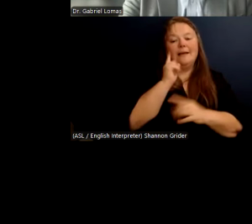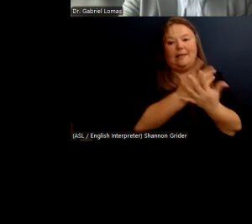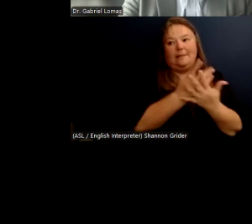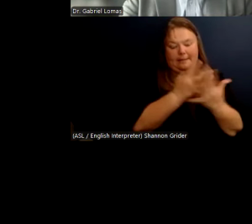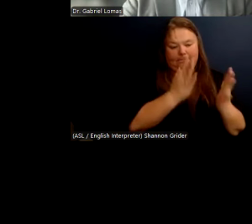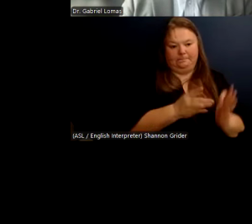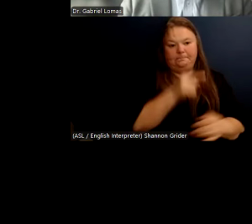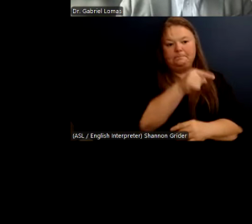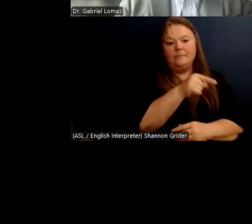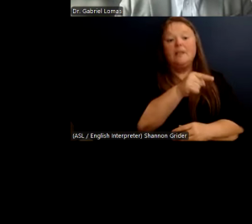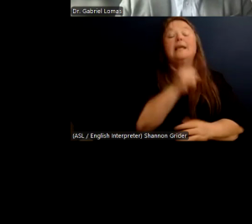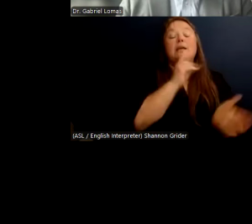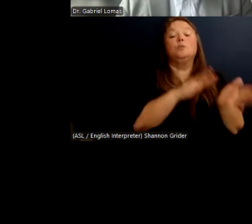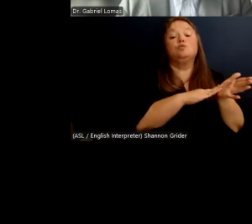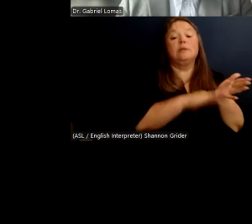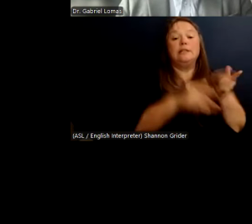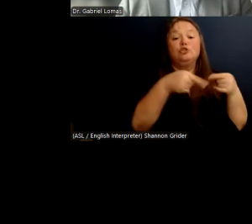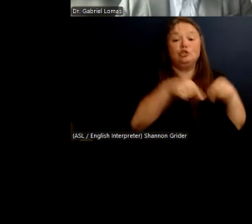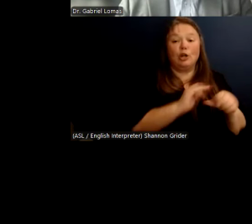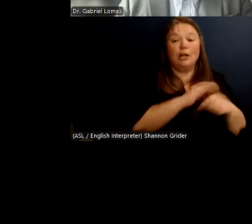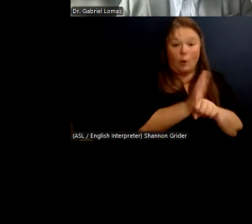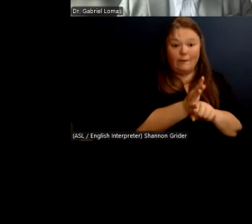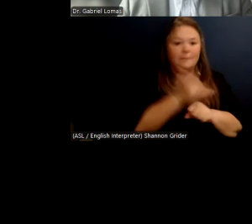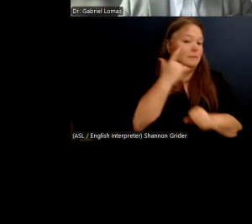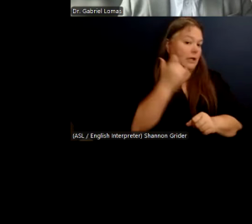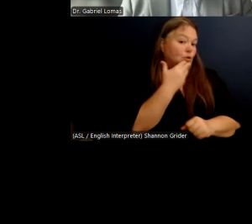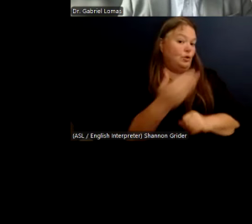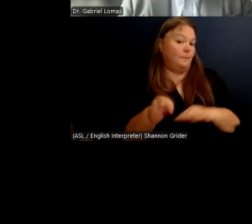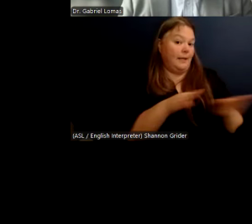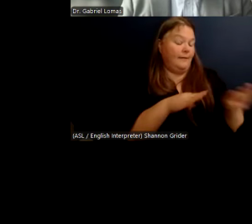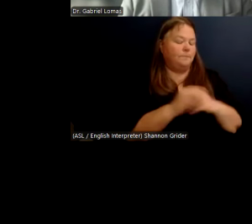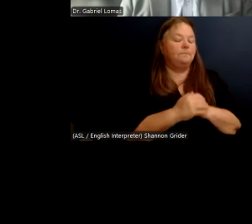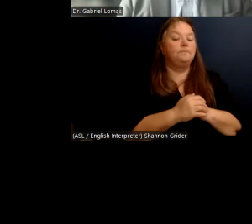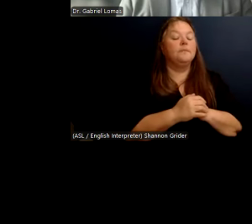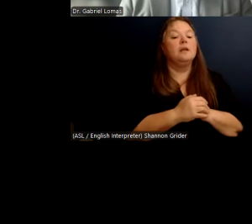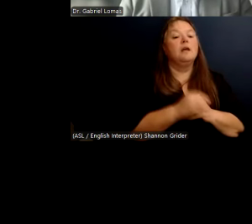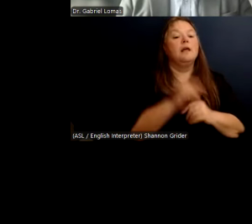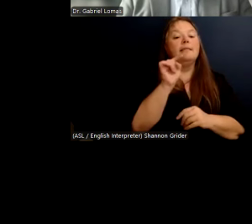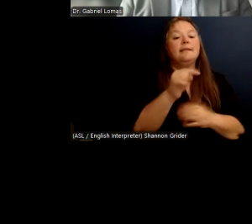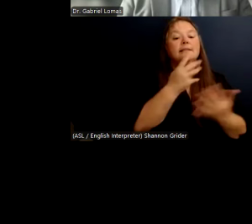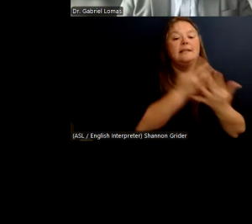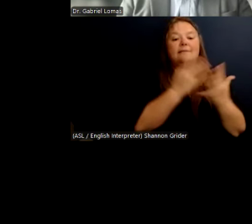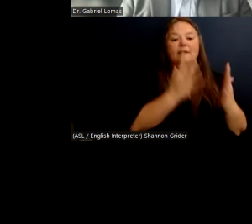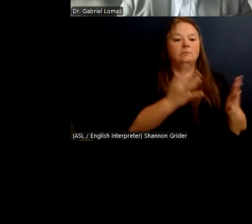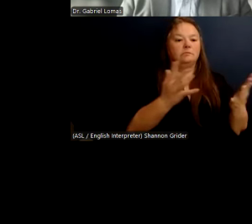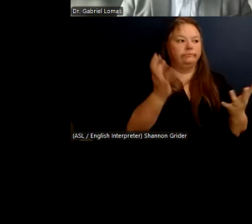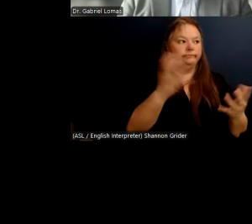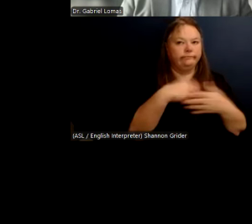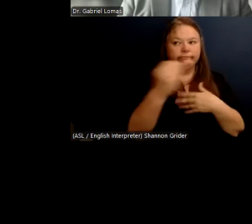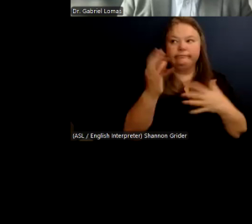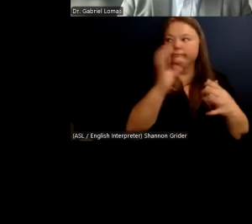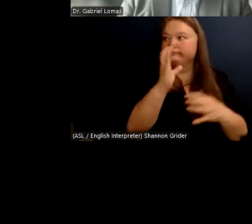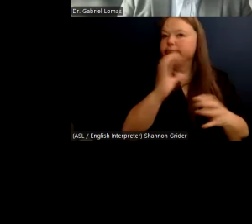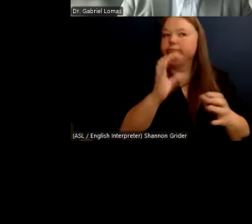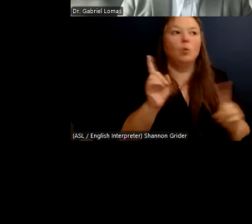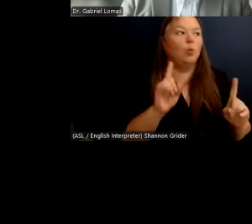was released during COVID for good behavior, and he ended up not being able to find any services